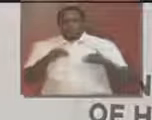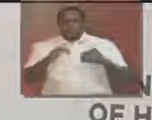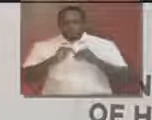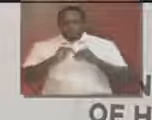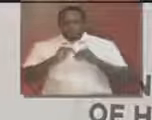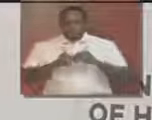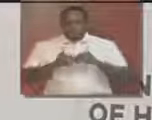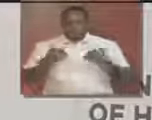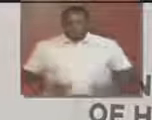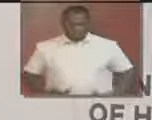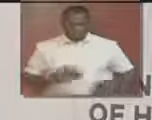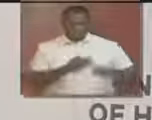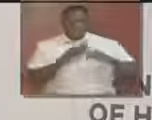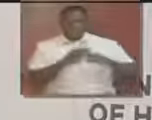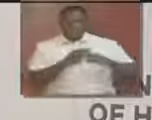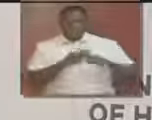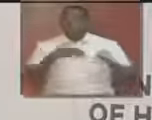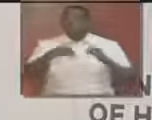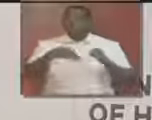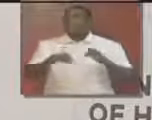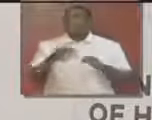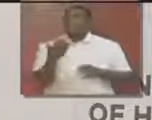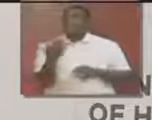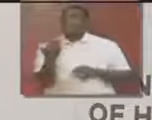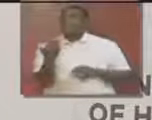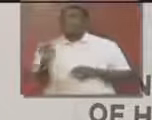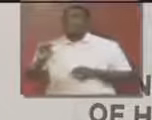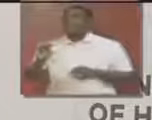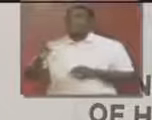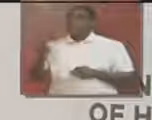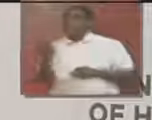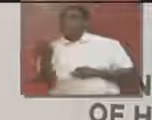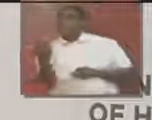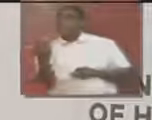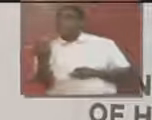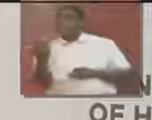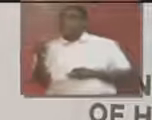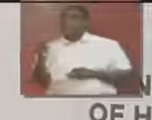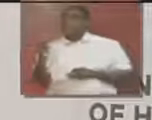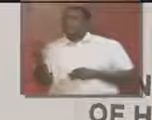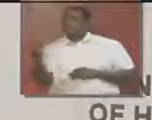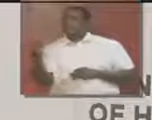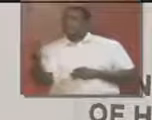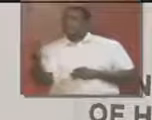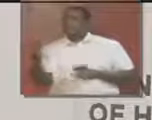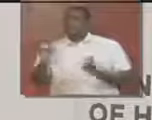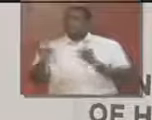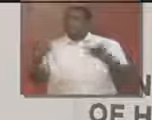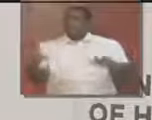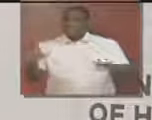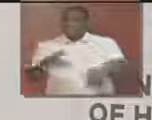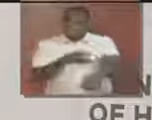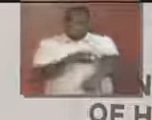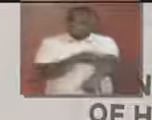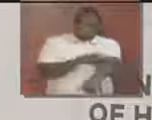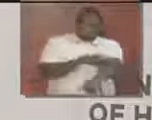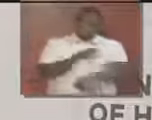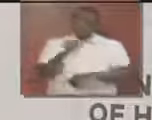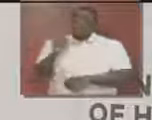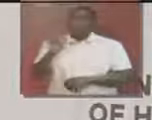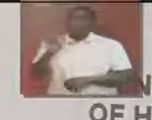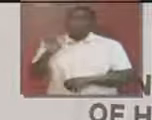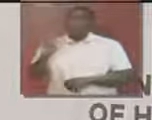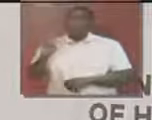50 million persons in the world so far who have had the Astrozenica vaccine, and they have had some causative effects in a